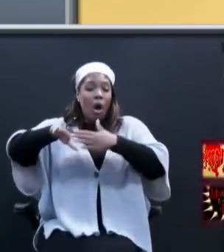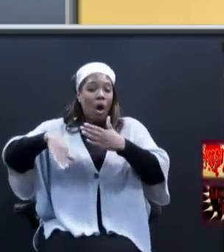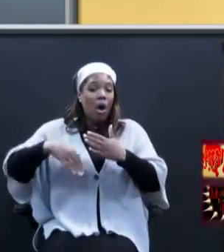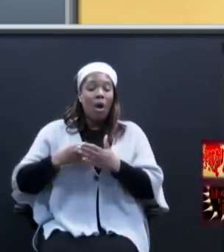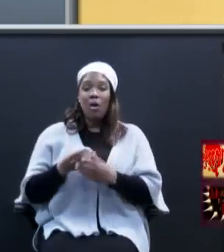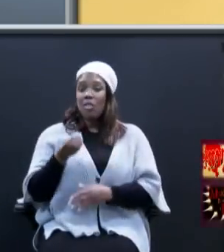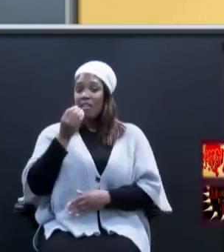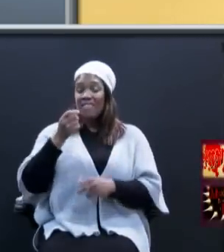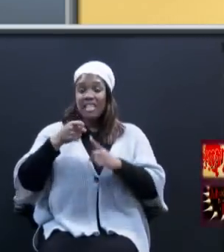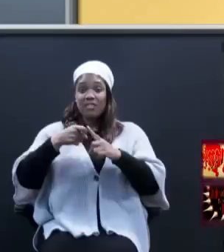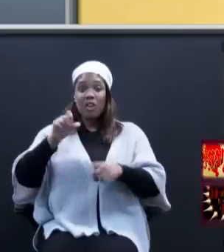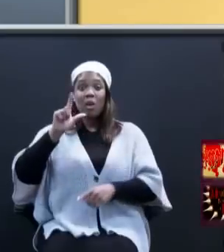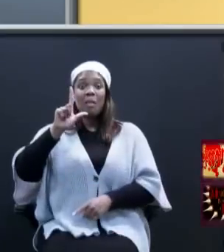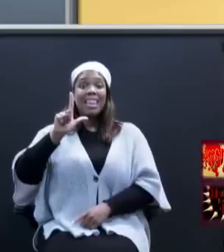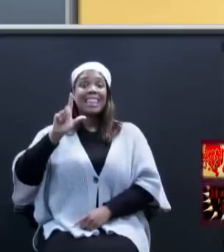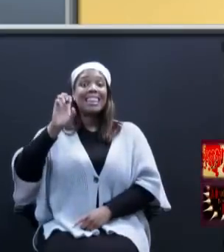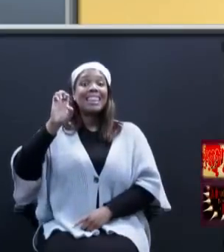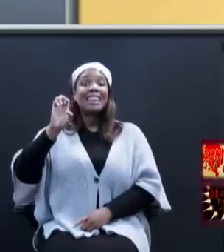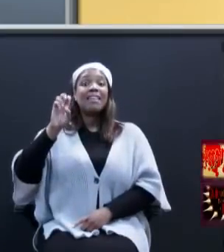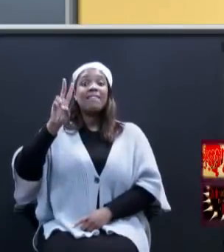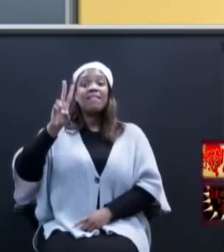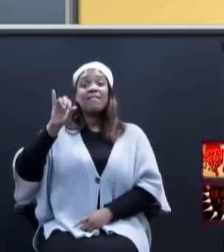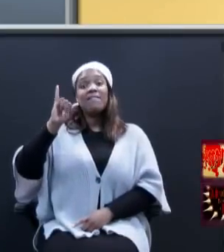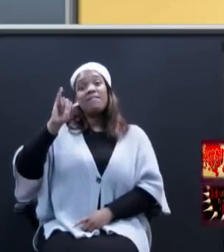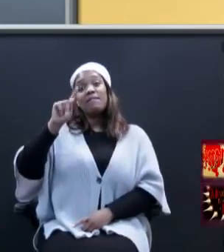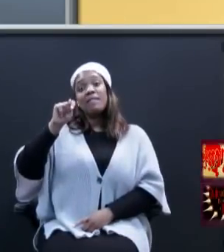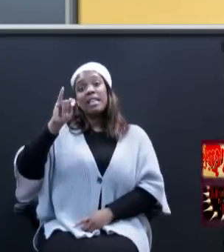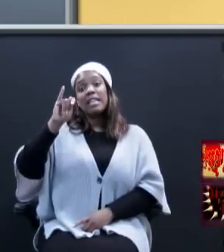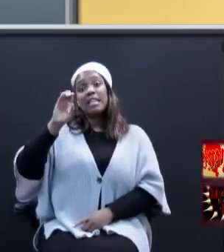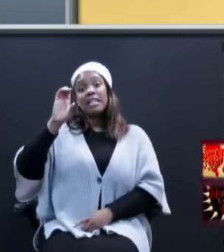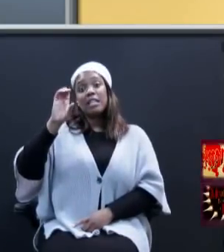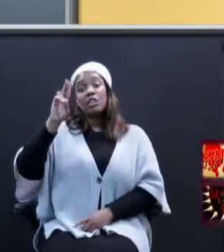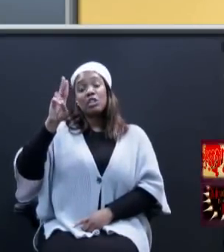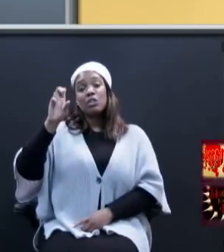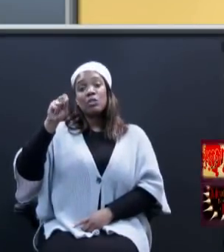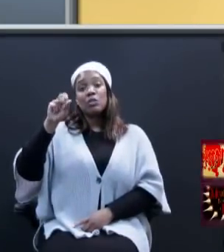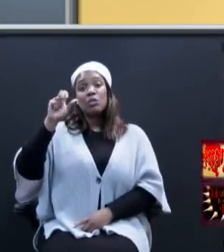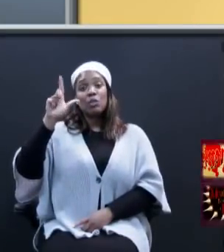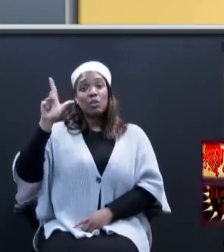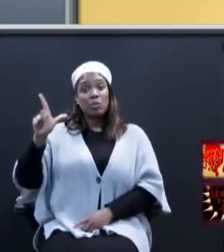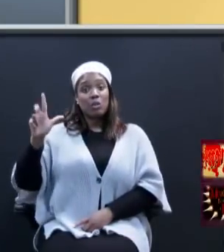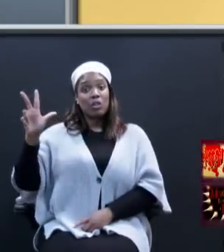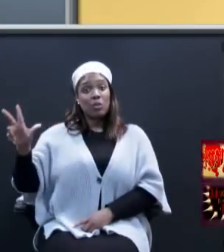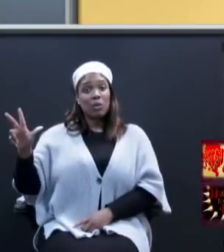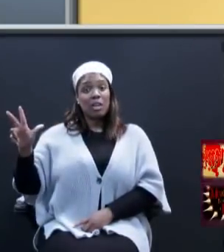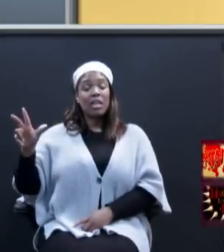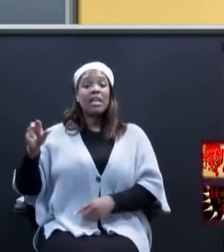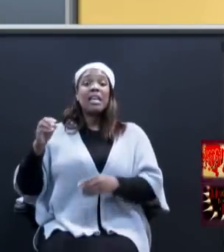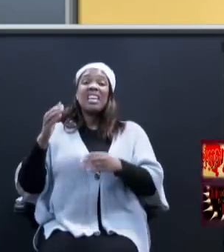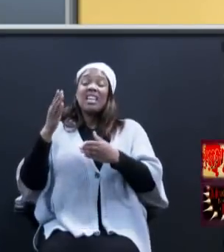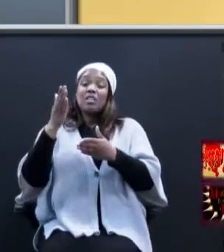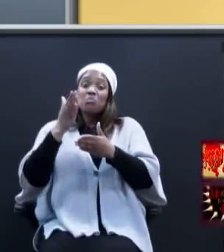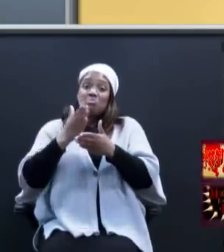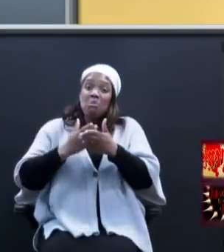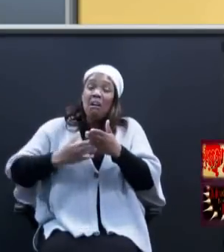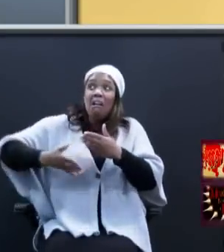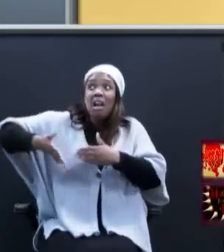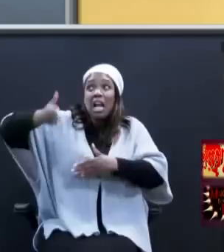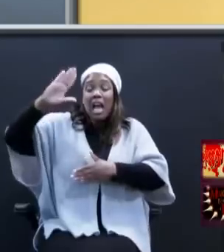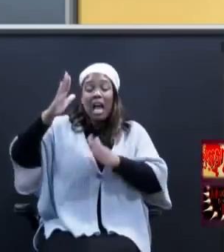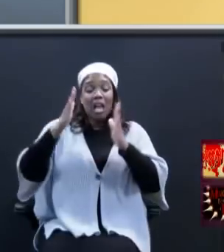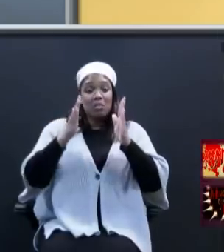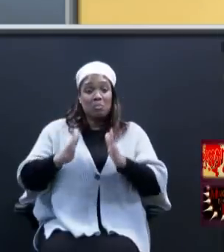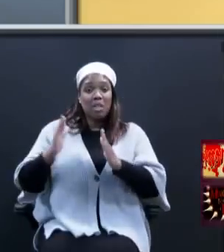Leviticus is a part of God's plan. We don't keep feasts like